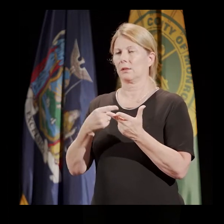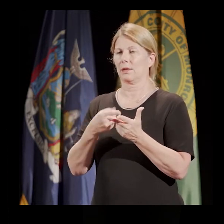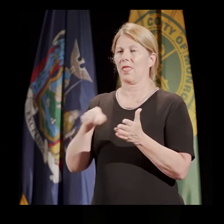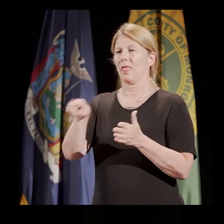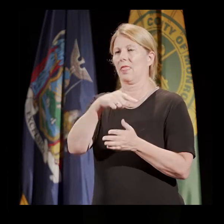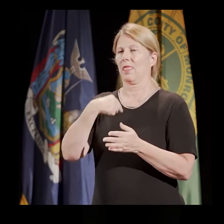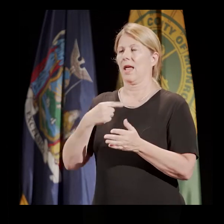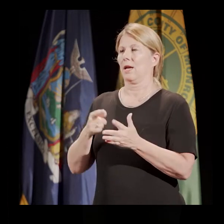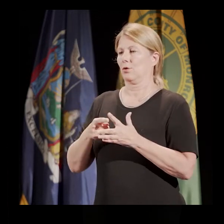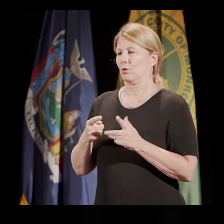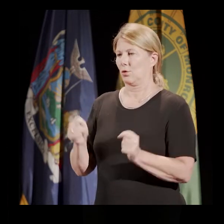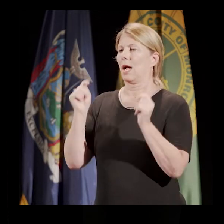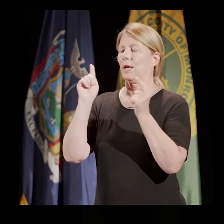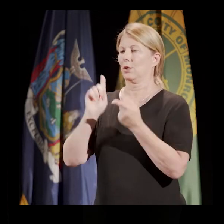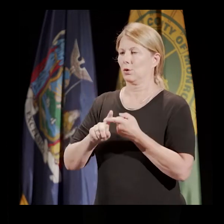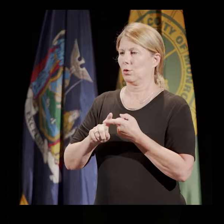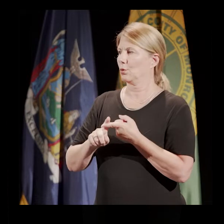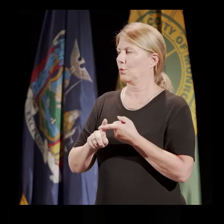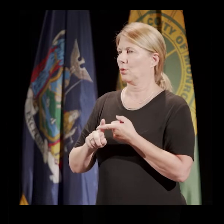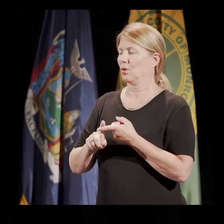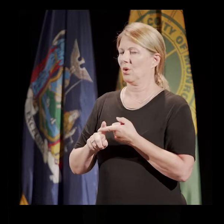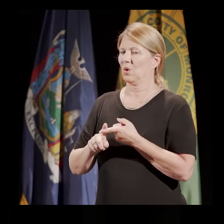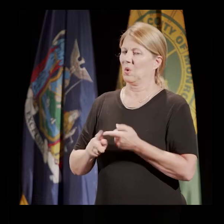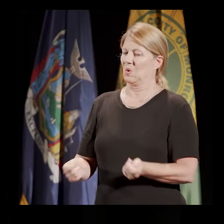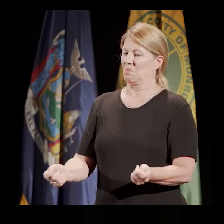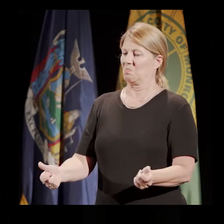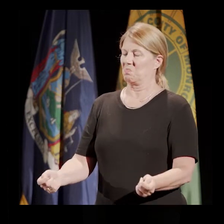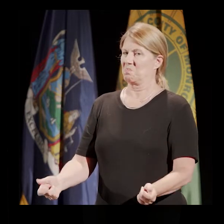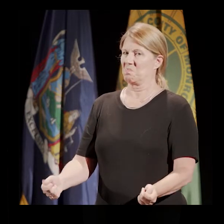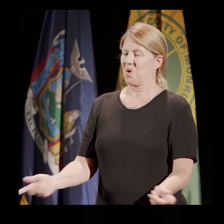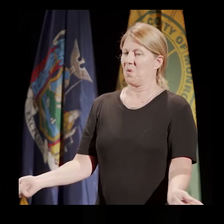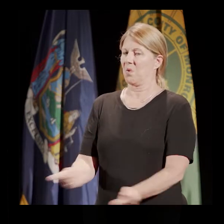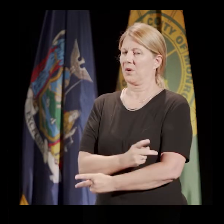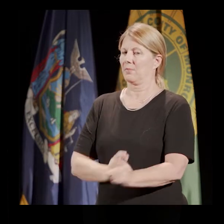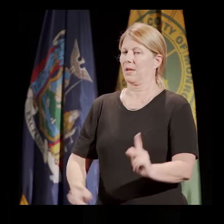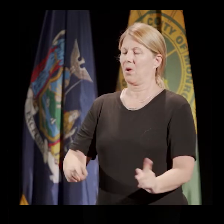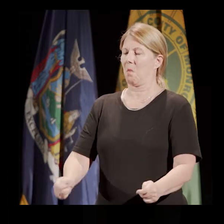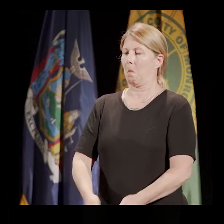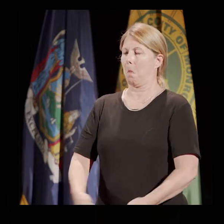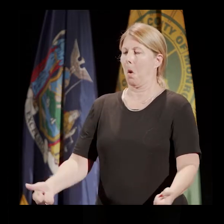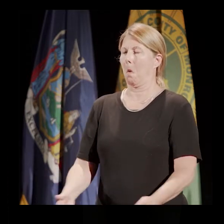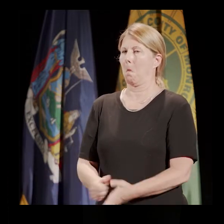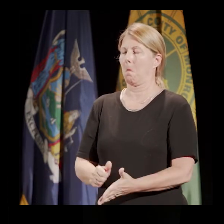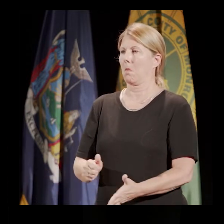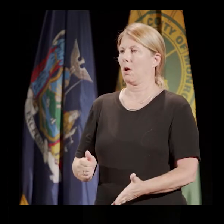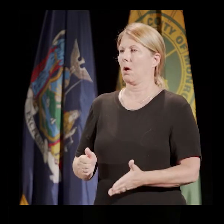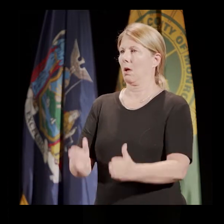to get the worst of the worst off of our streets.